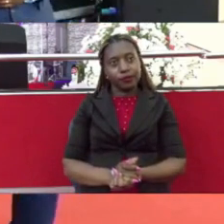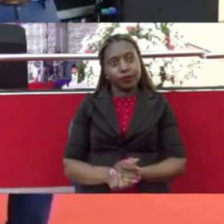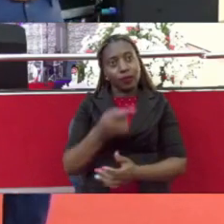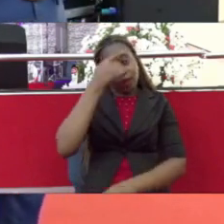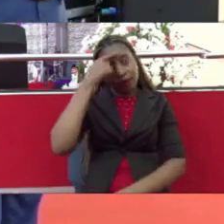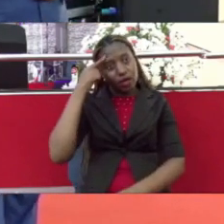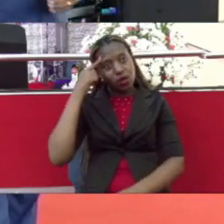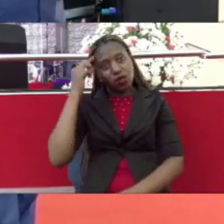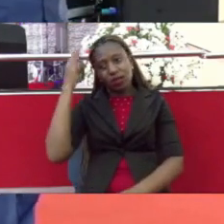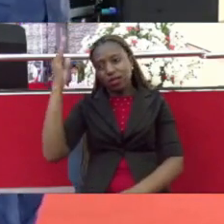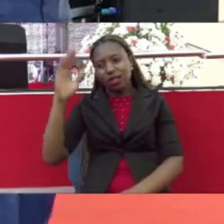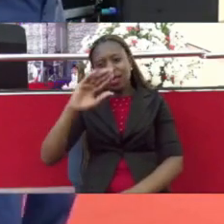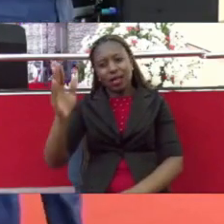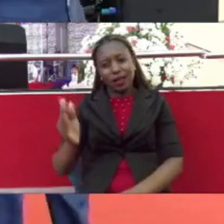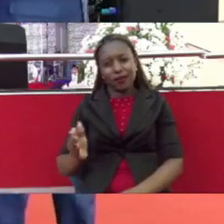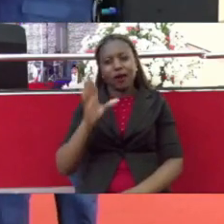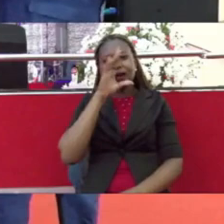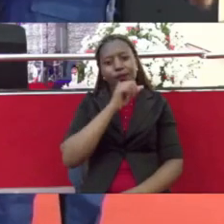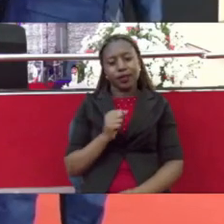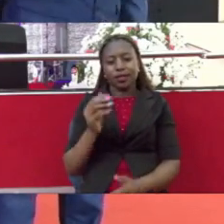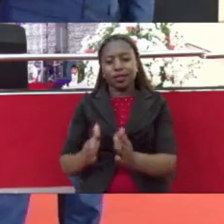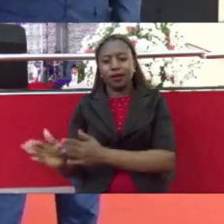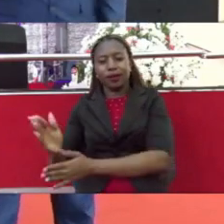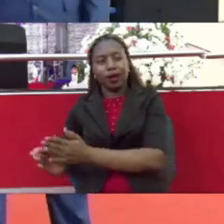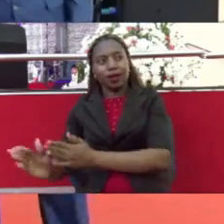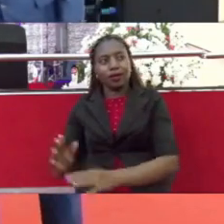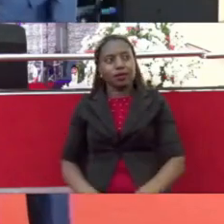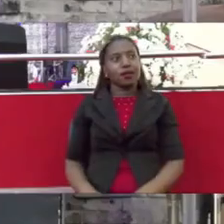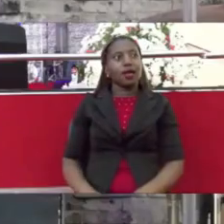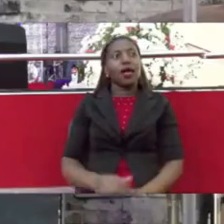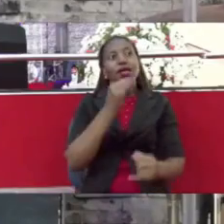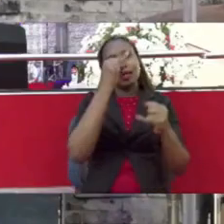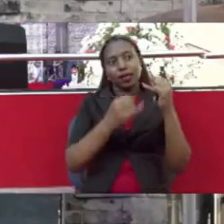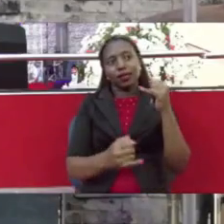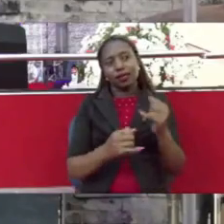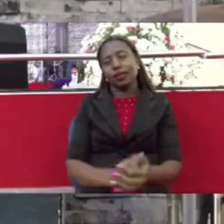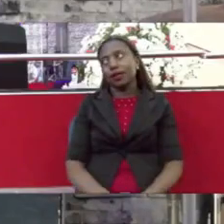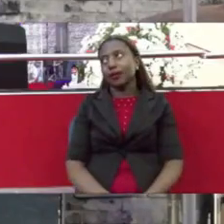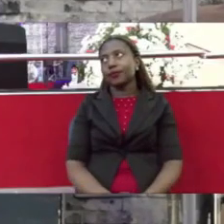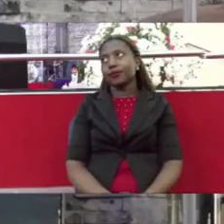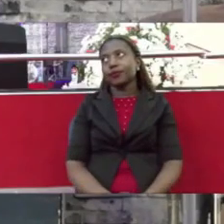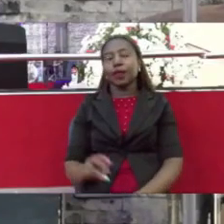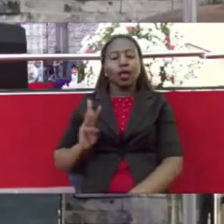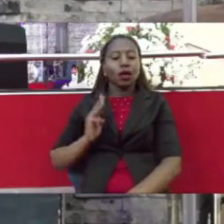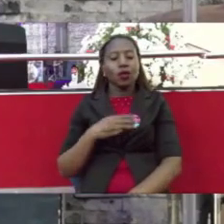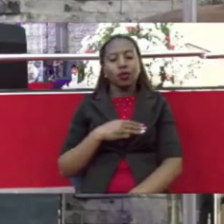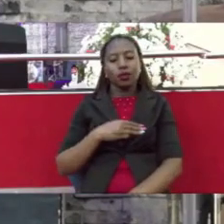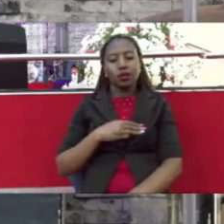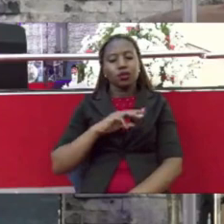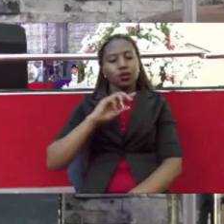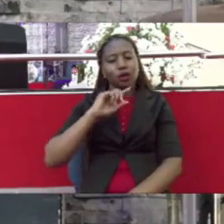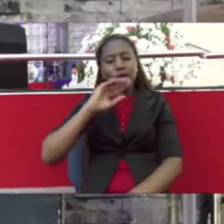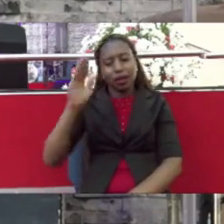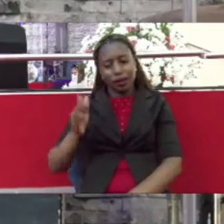runs out of plan. Sababu hakosi mipango. And the final point. Ya mwisho. So we should never forget.